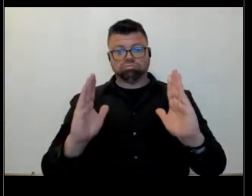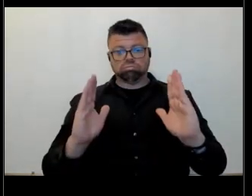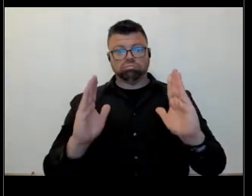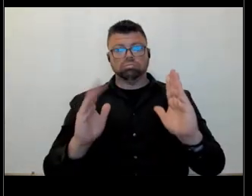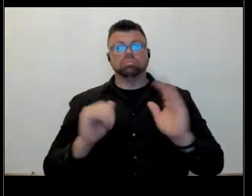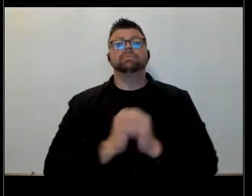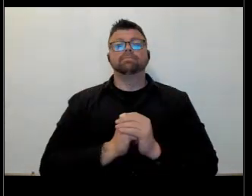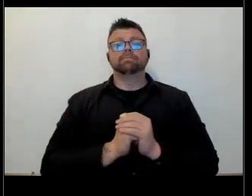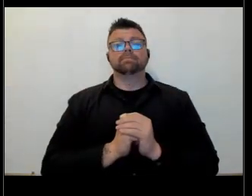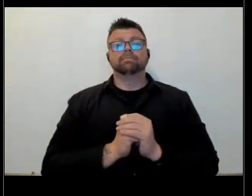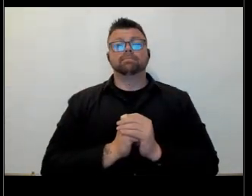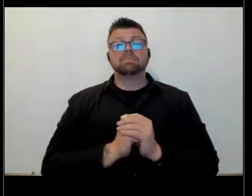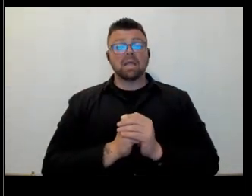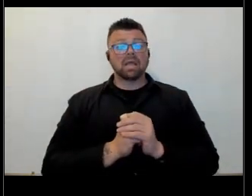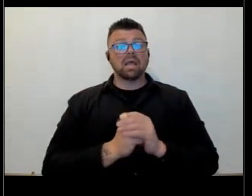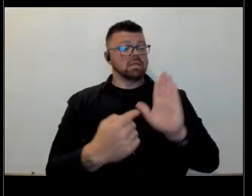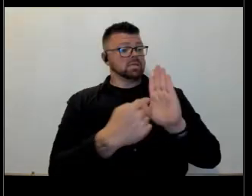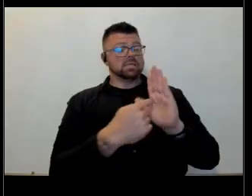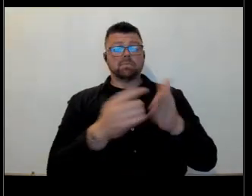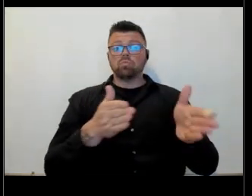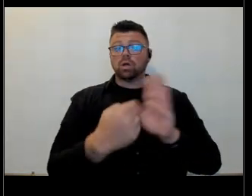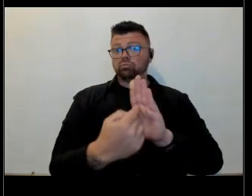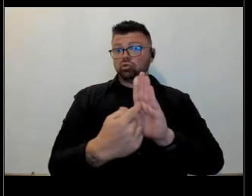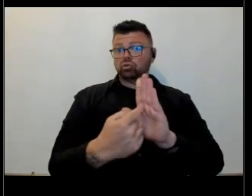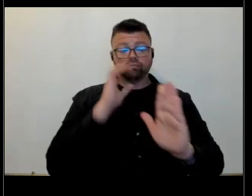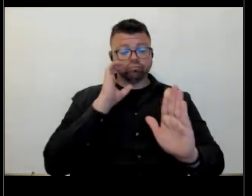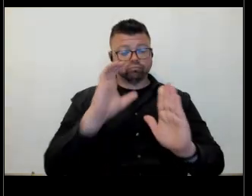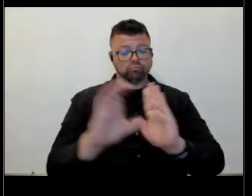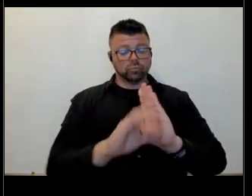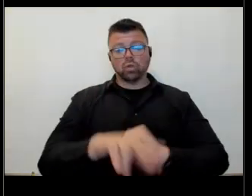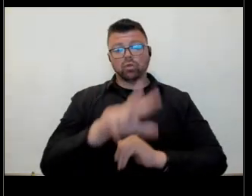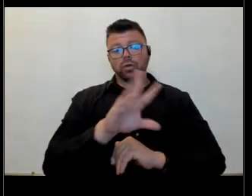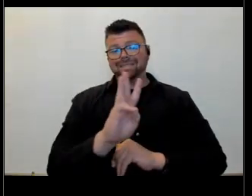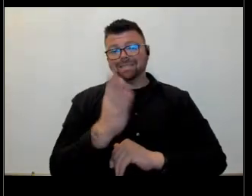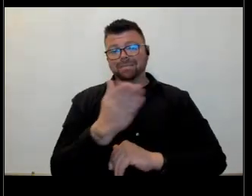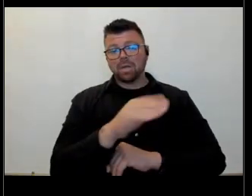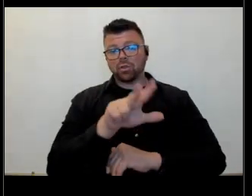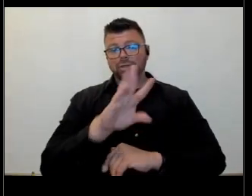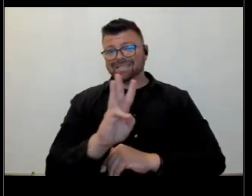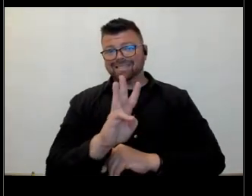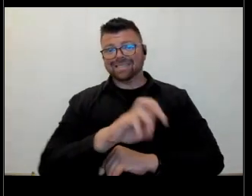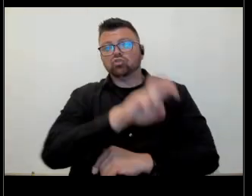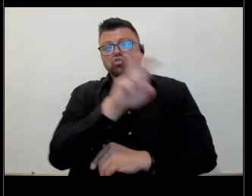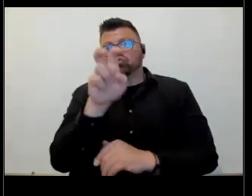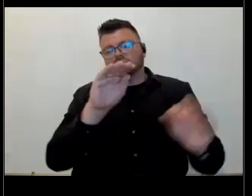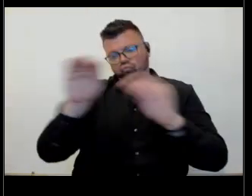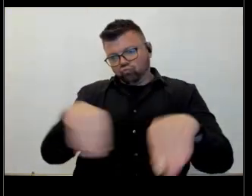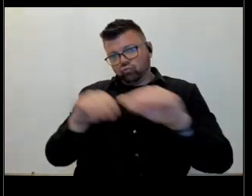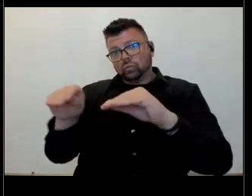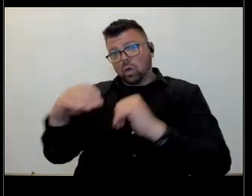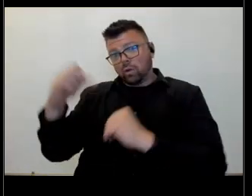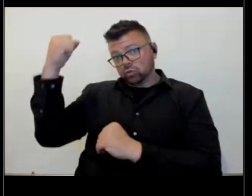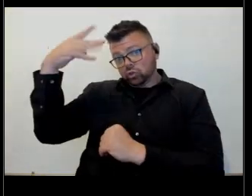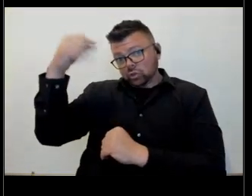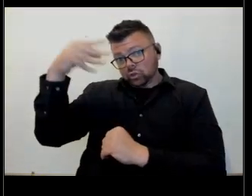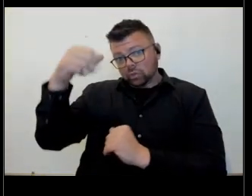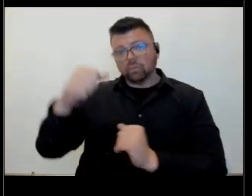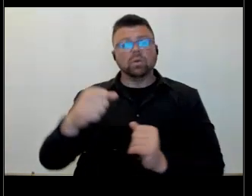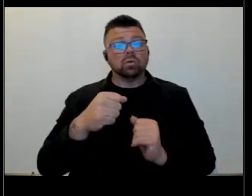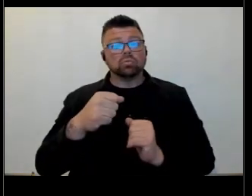This sample plan shows a 36 by 36 inch transfer shower with a 30